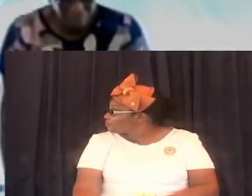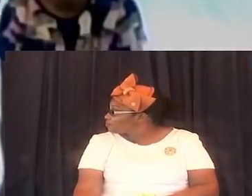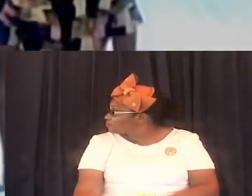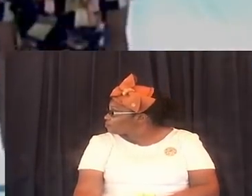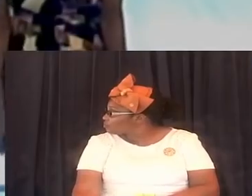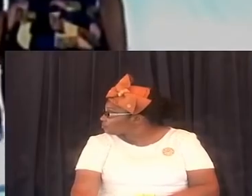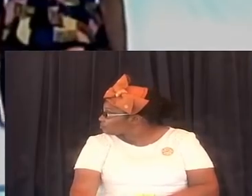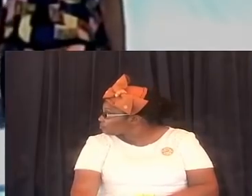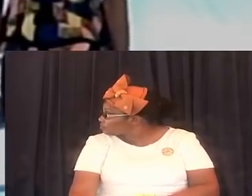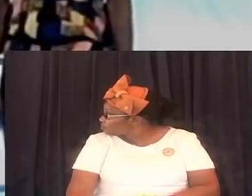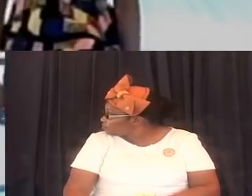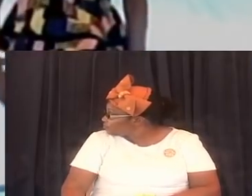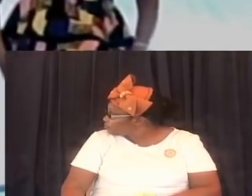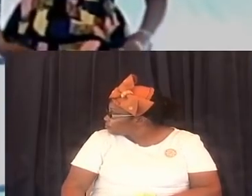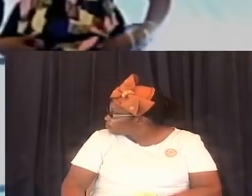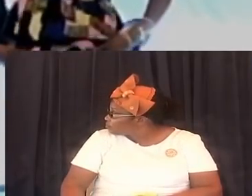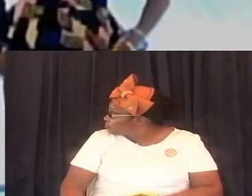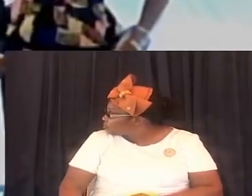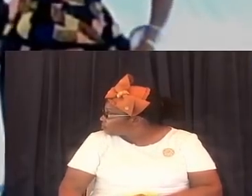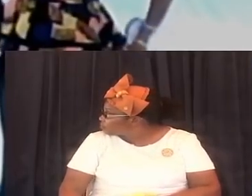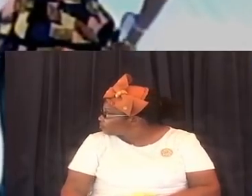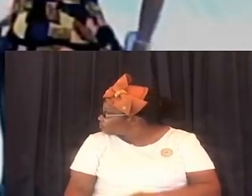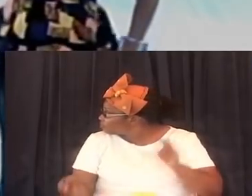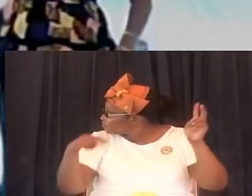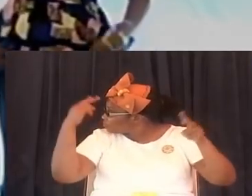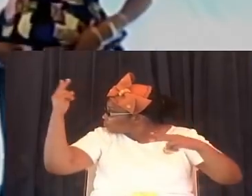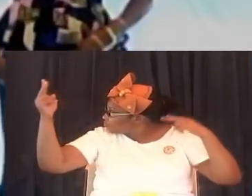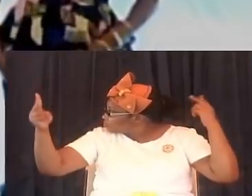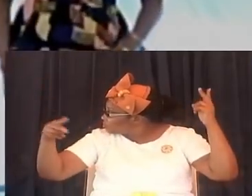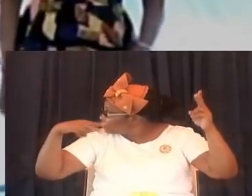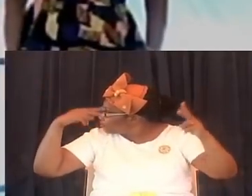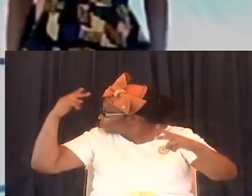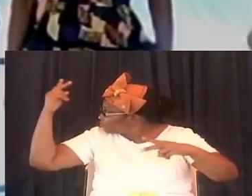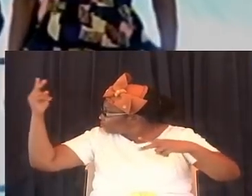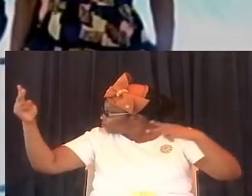time and just worship the Lord in Jesus' name. Victory!